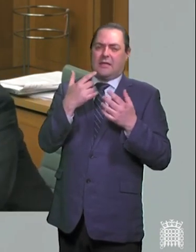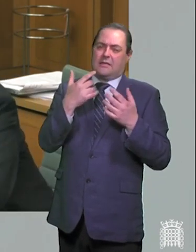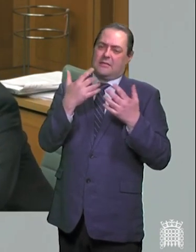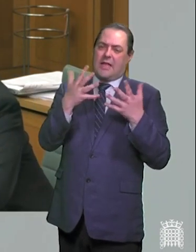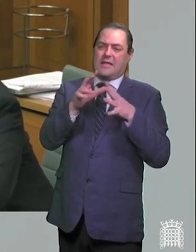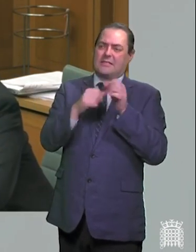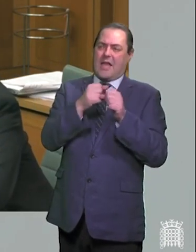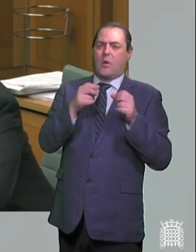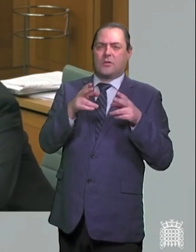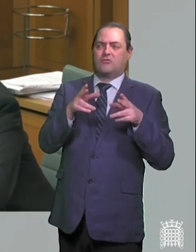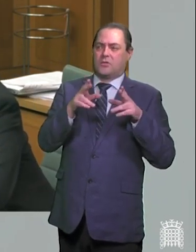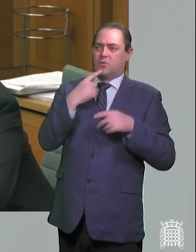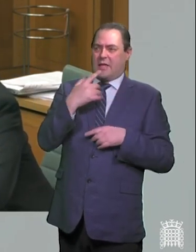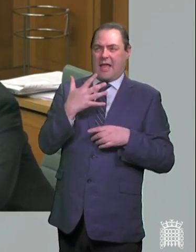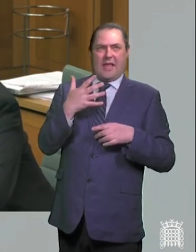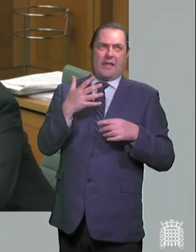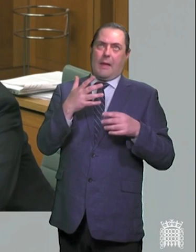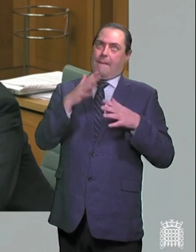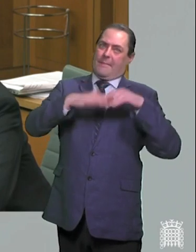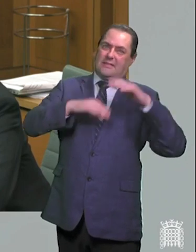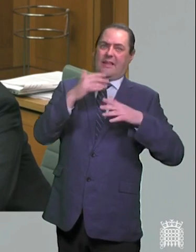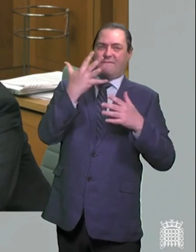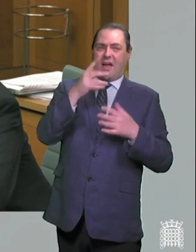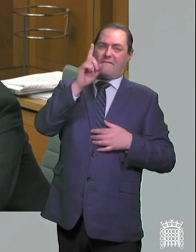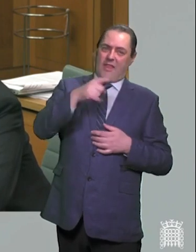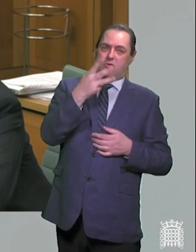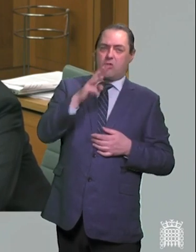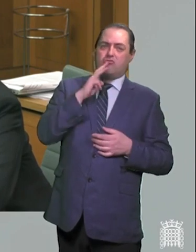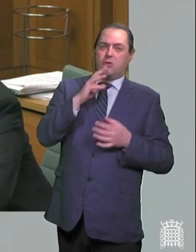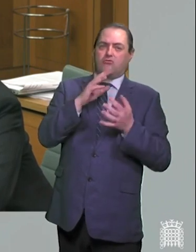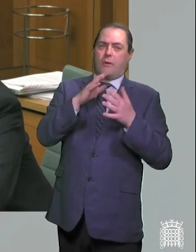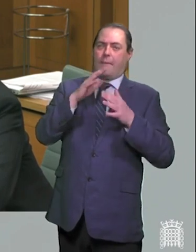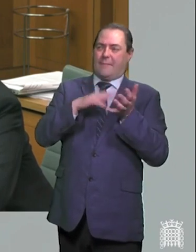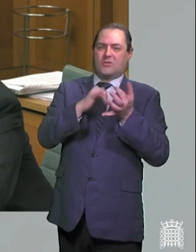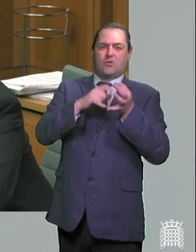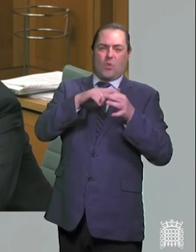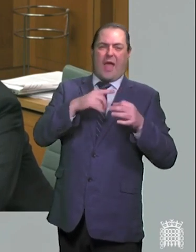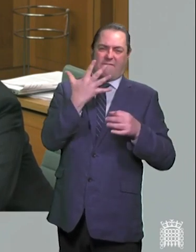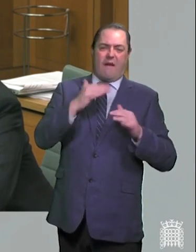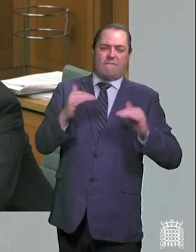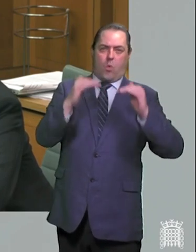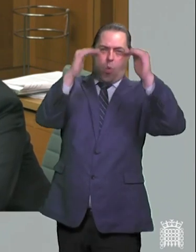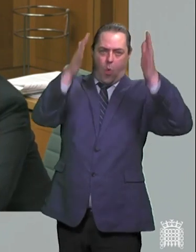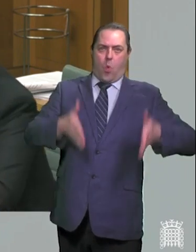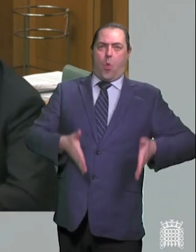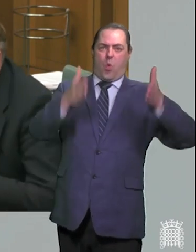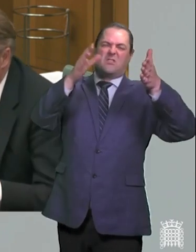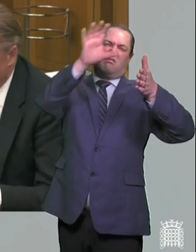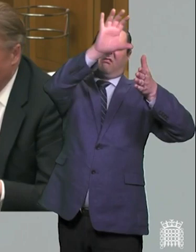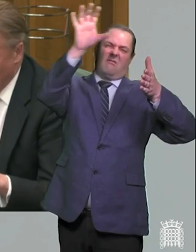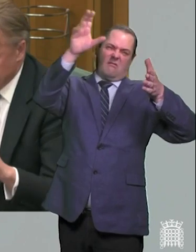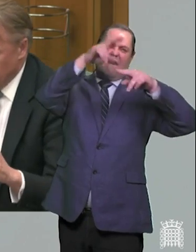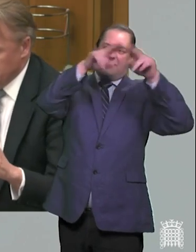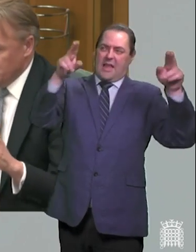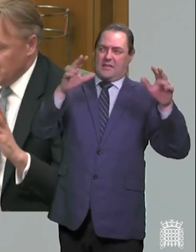a building that is 5,300 metres square across 5 floors, excluding the flats, Hundreds of